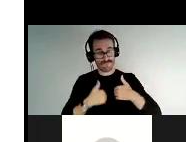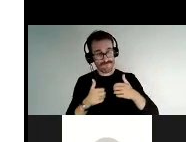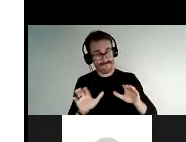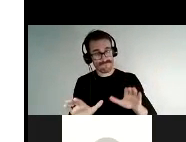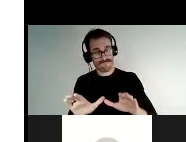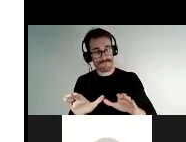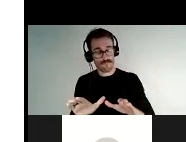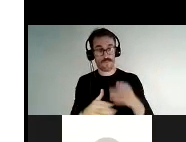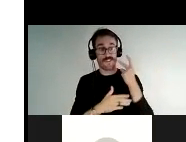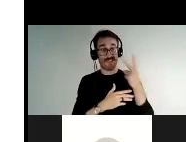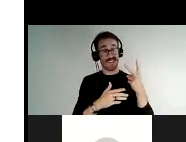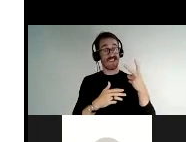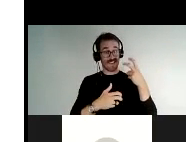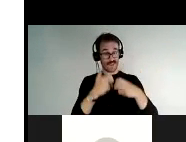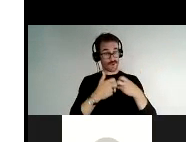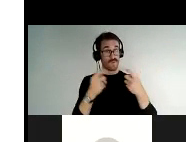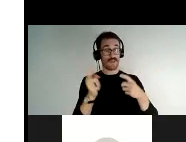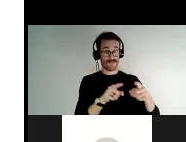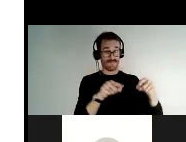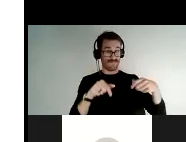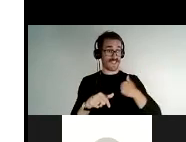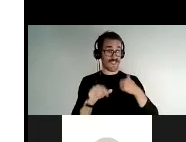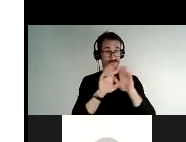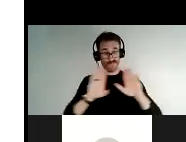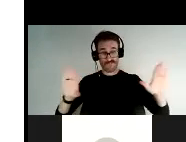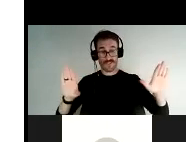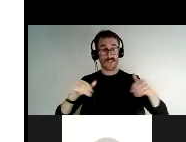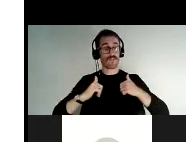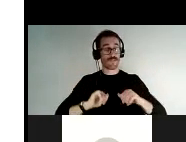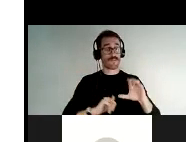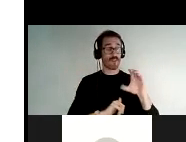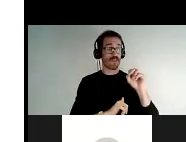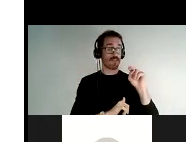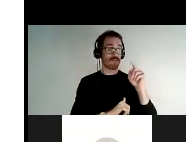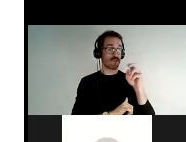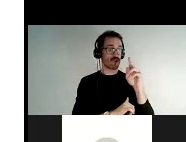popping up across Canada around conversion therapy and whether or not